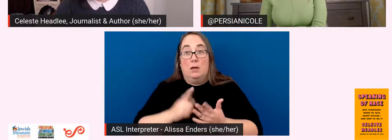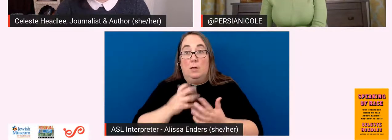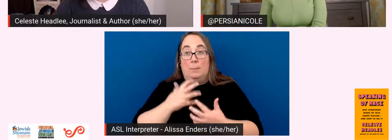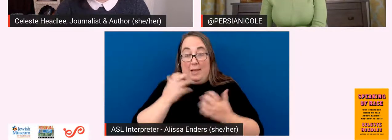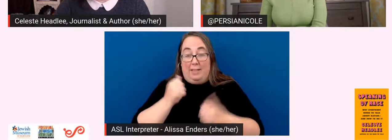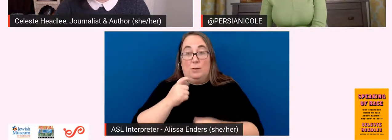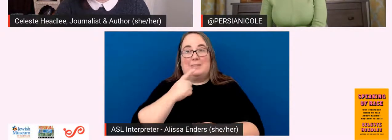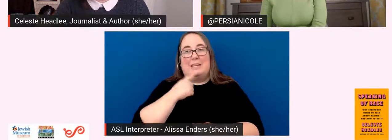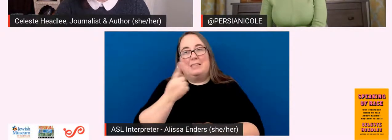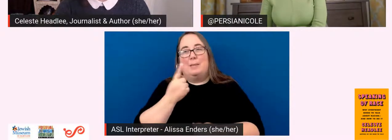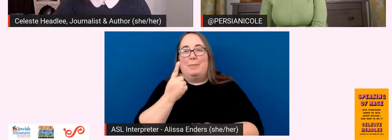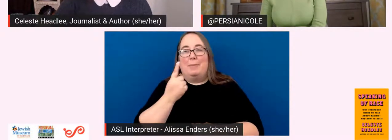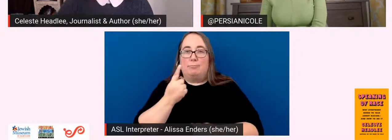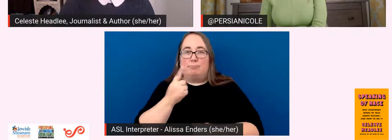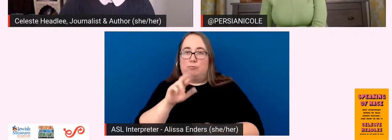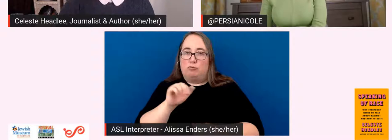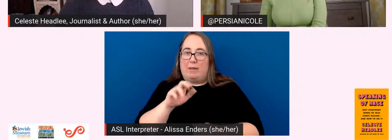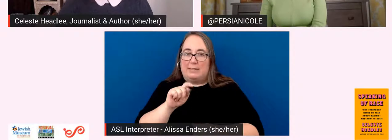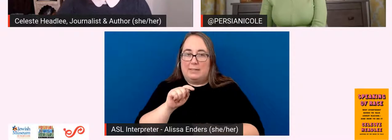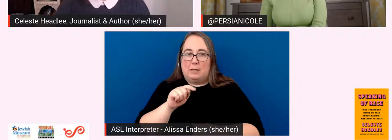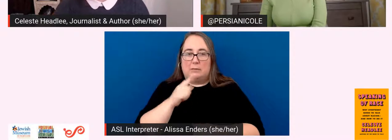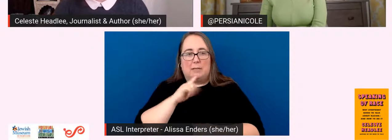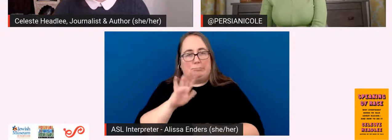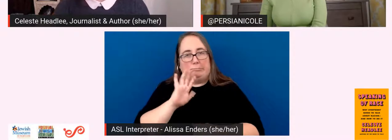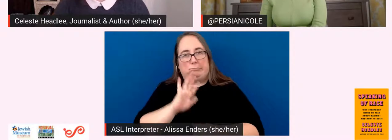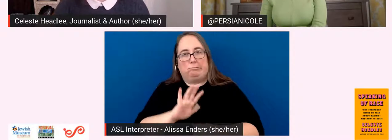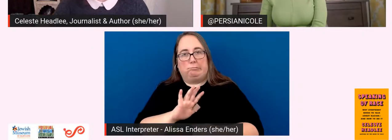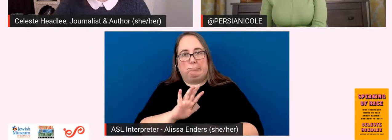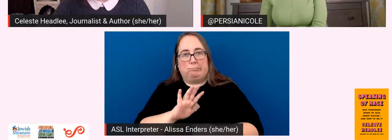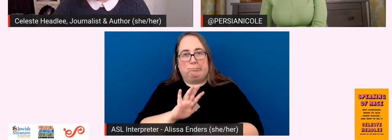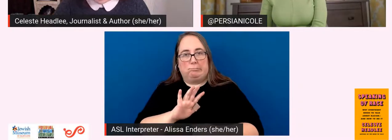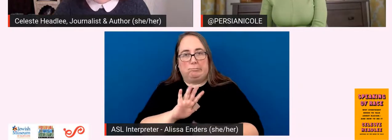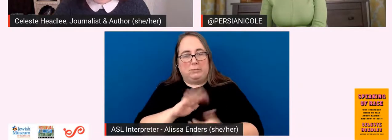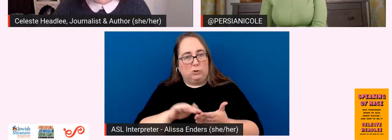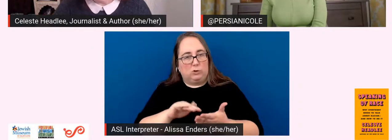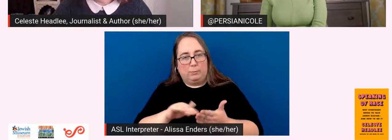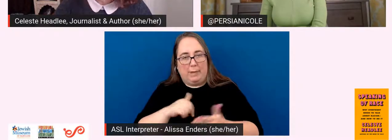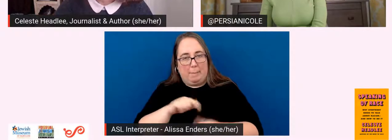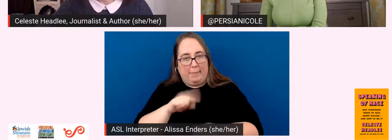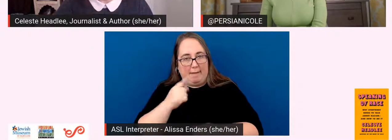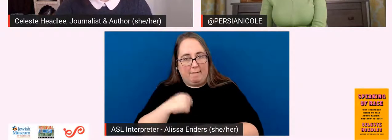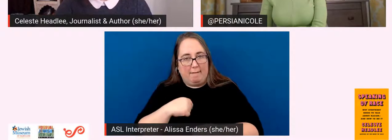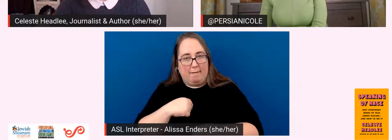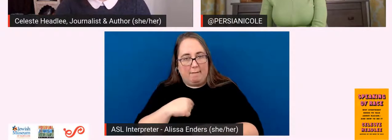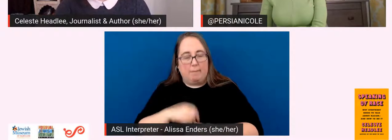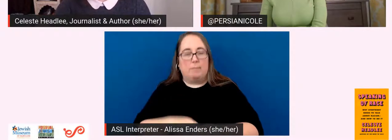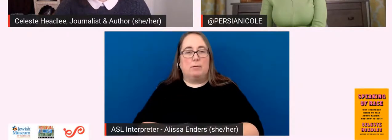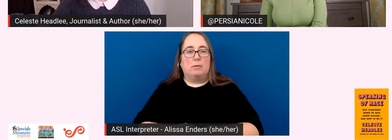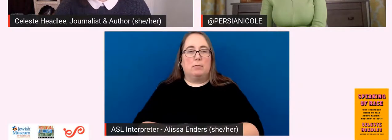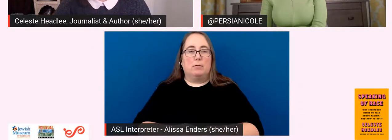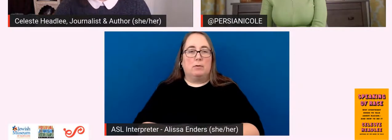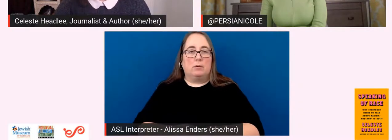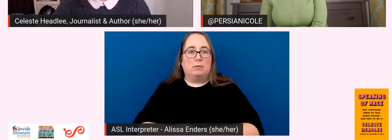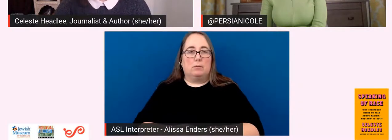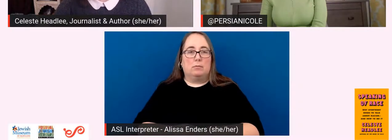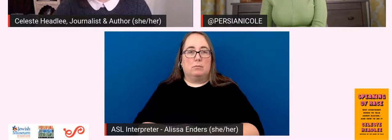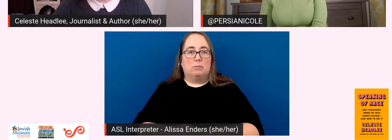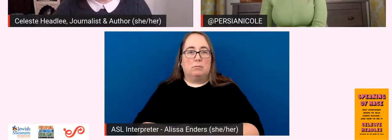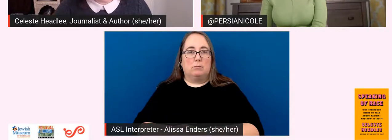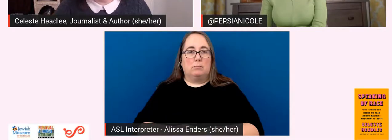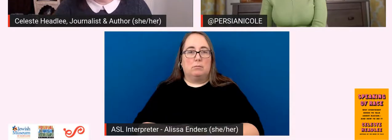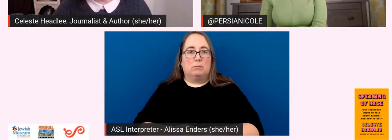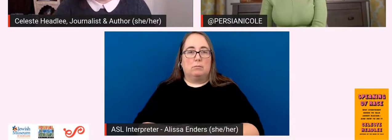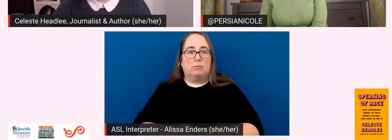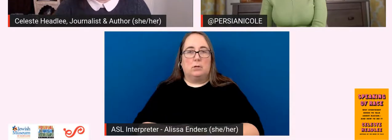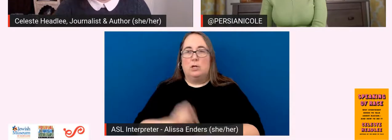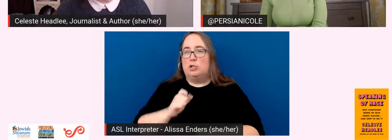something casually racist. I'll say, excuse me, I'm Black. Yeah. And they'll say, well, why